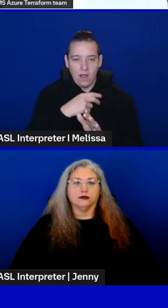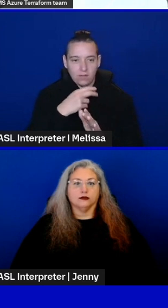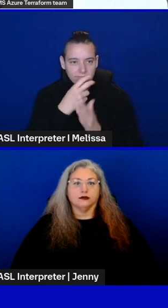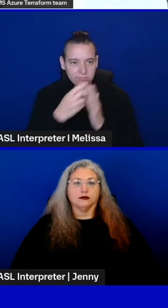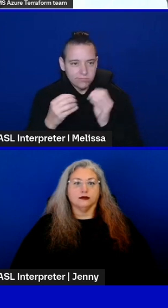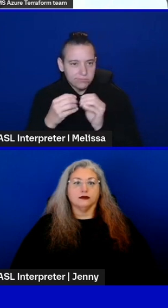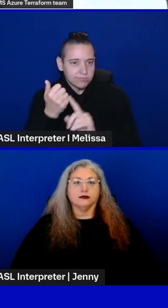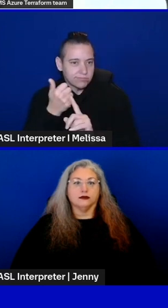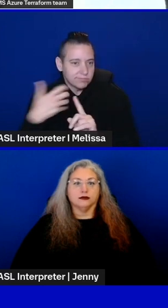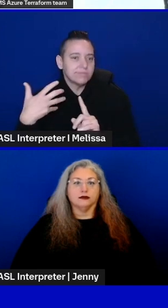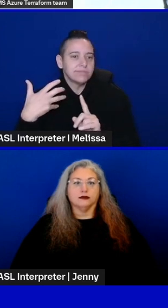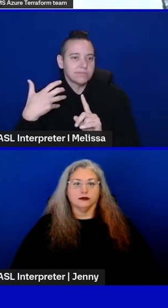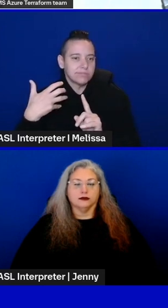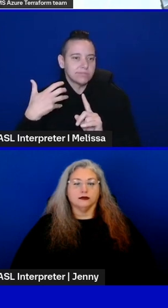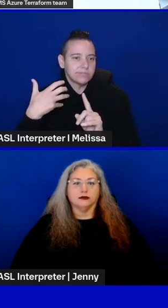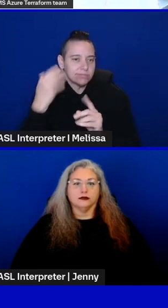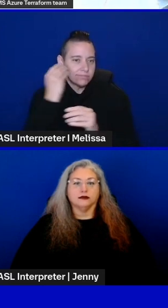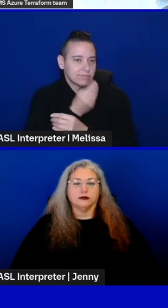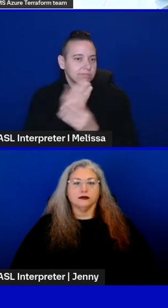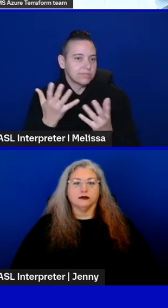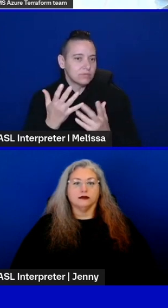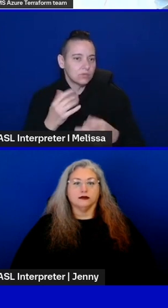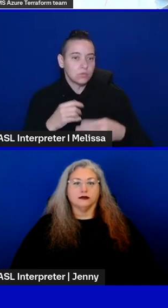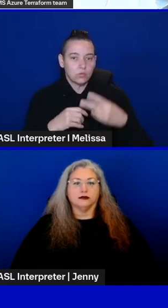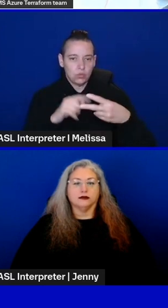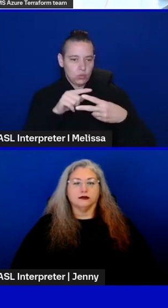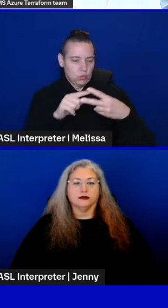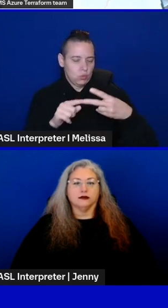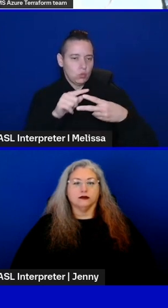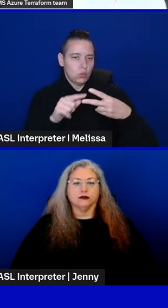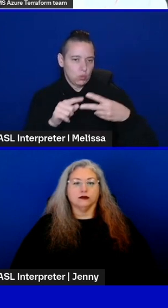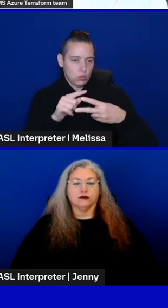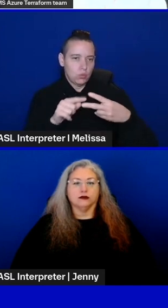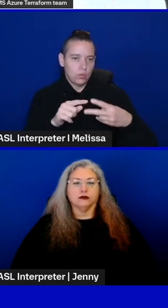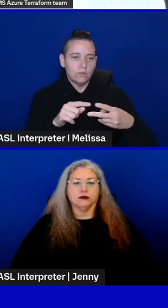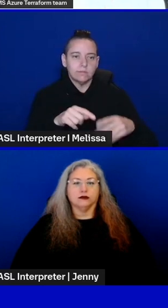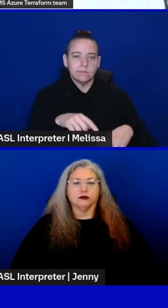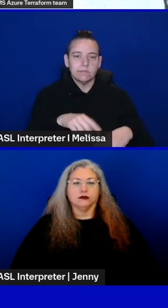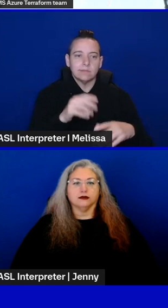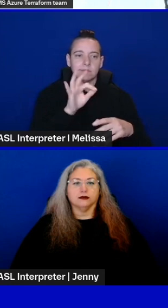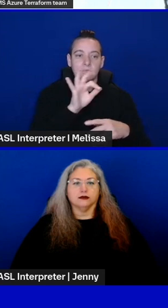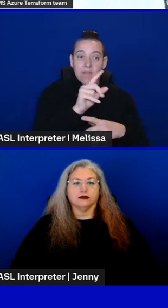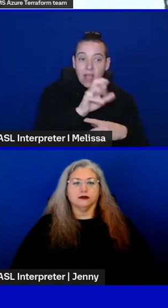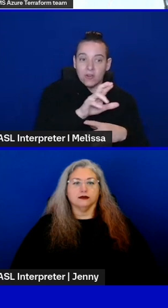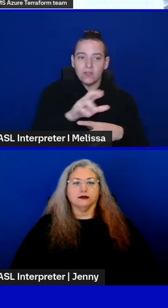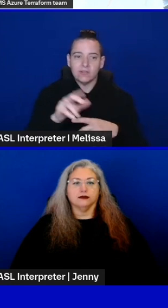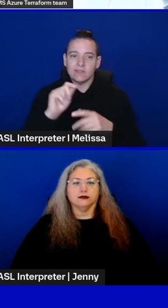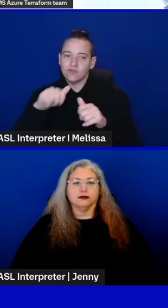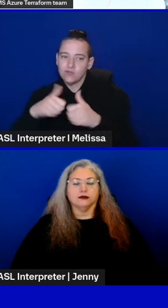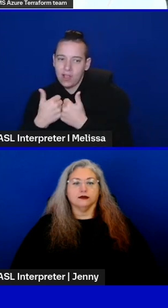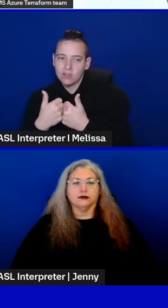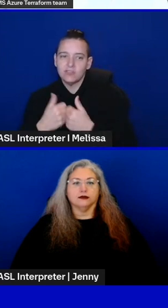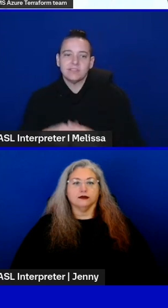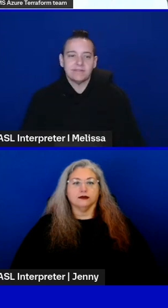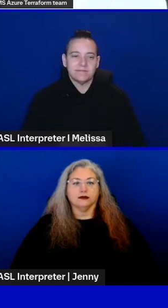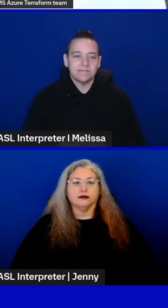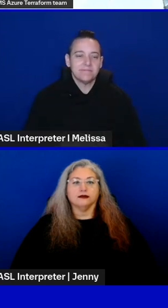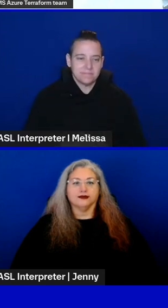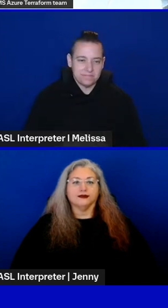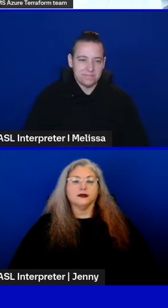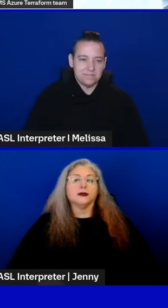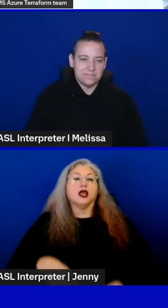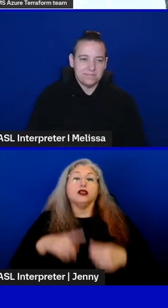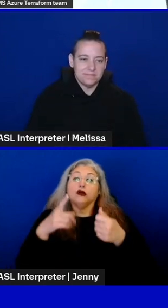details, I want to say that there's two key factors and two challenges we faced about this task. The first